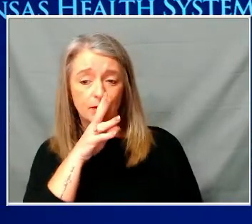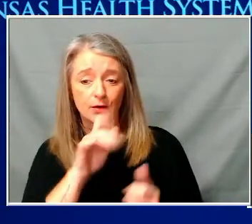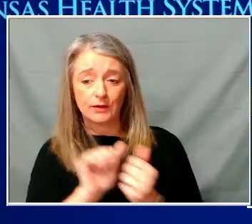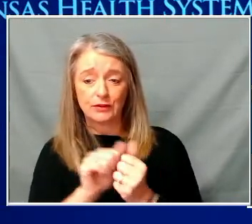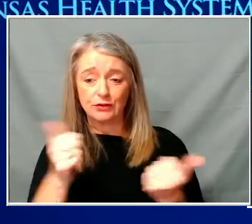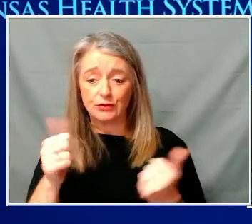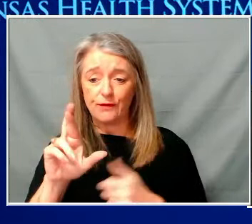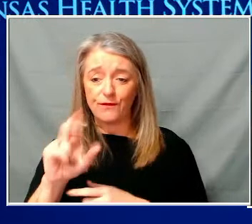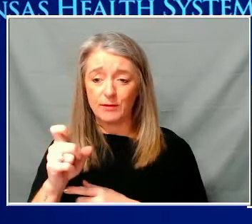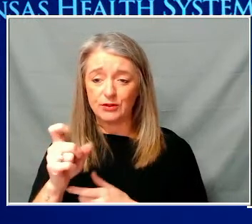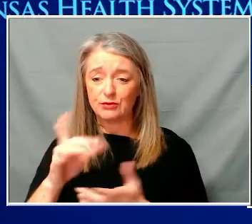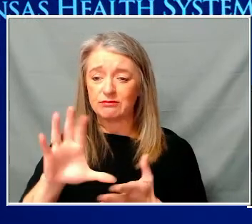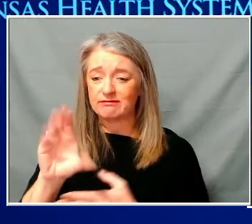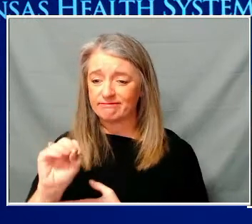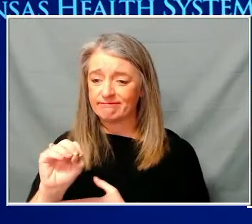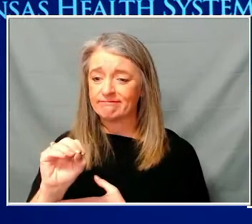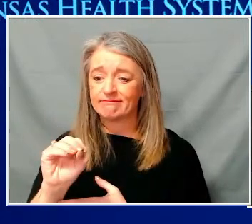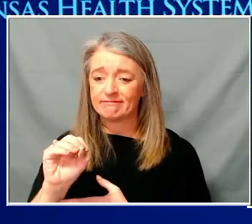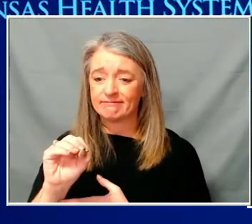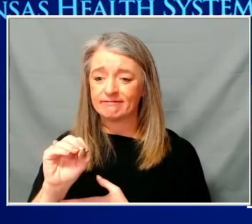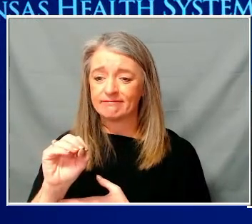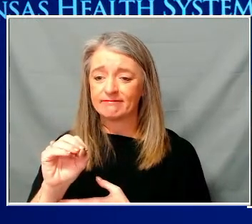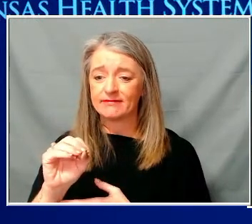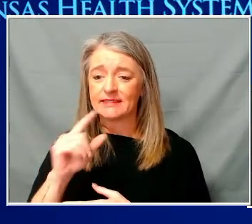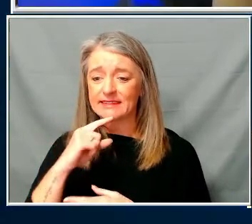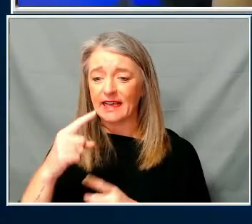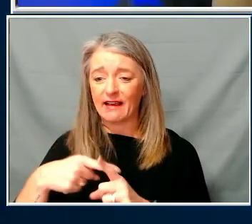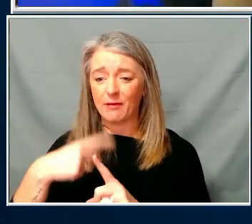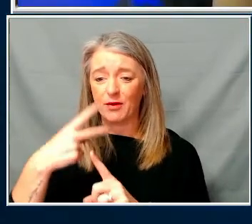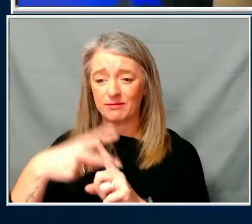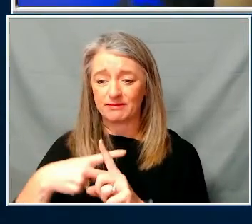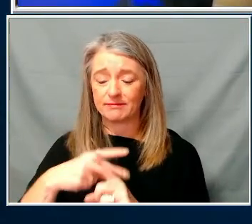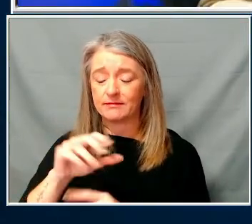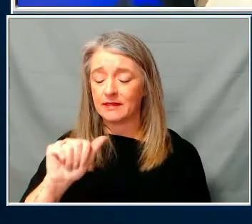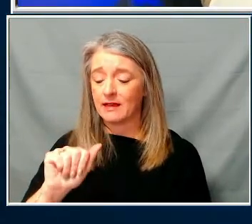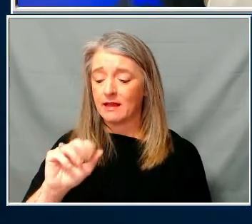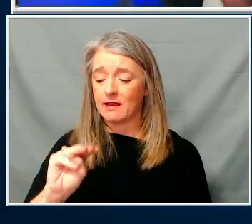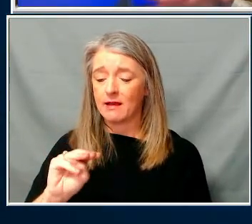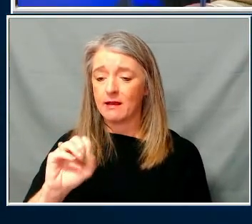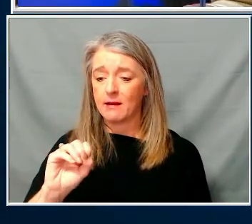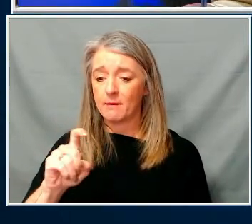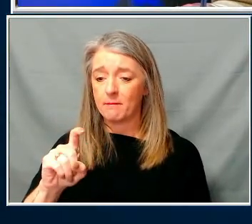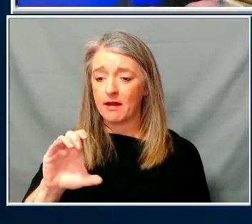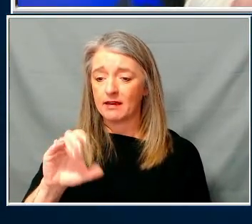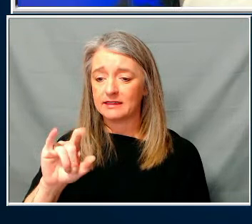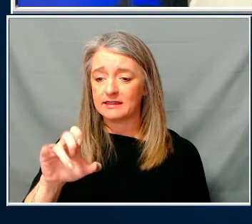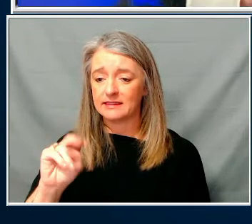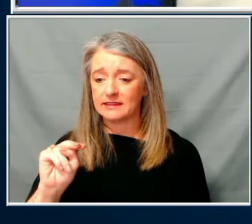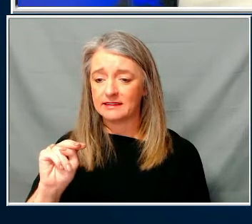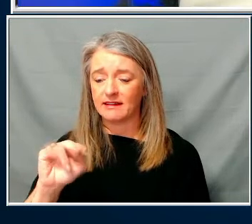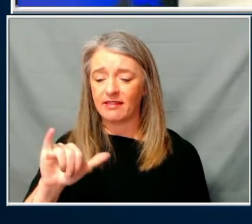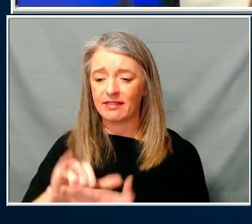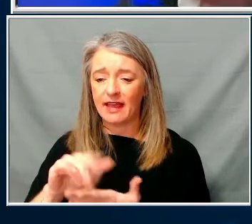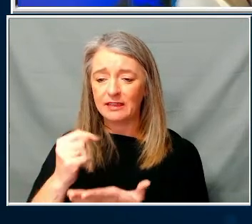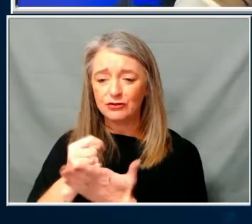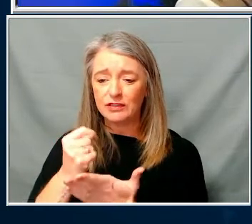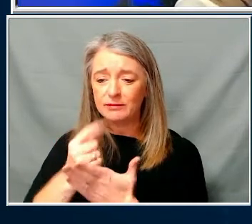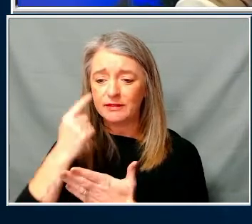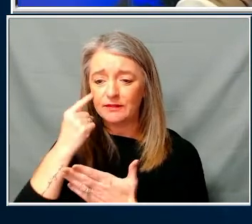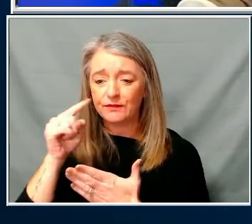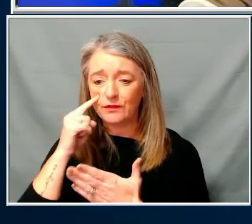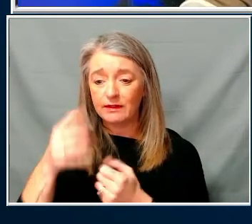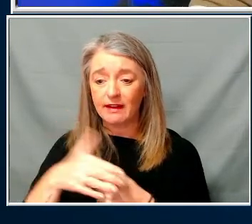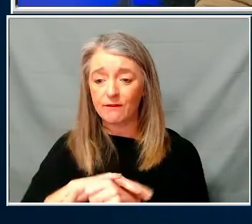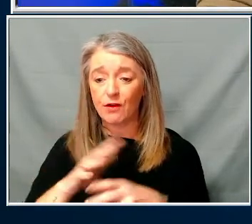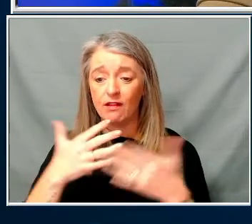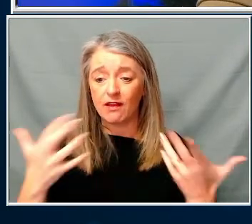pharmaceutical companies, and they say a few more months. So amoxicillin, what types of things does that treat? Does that cover a lot?